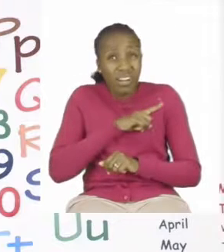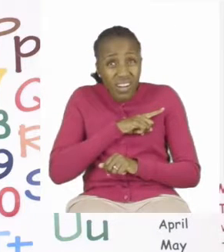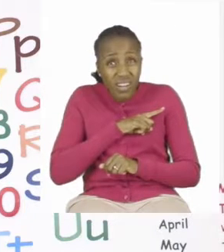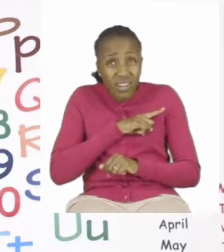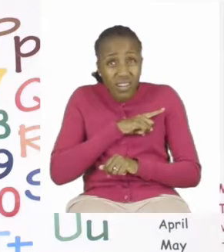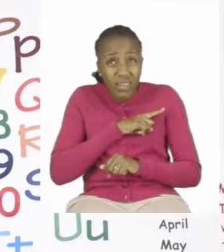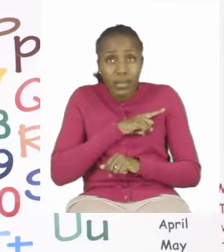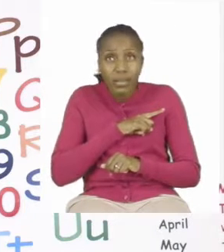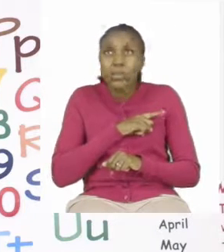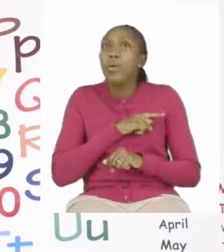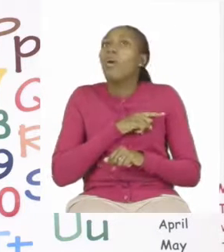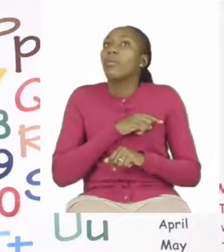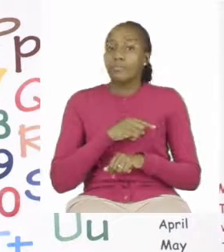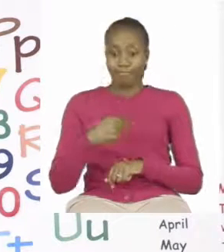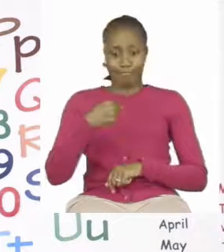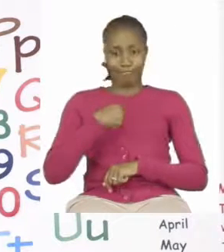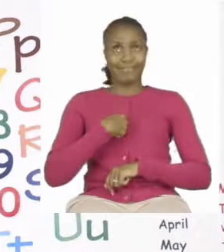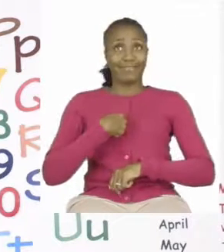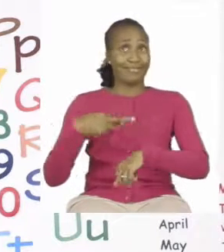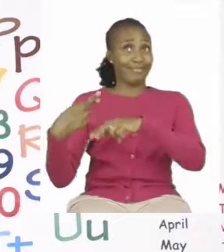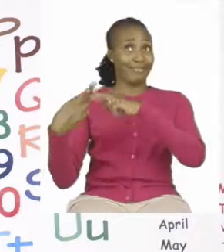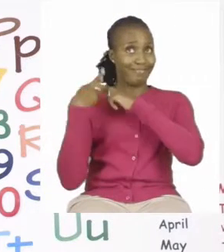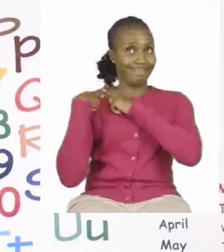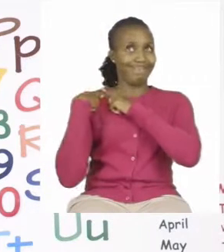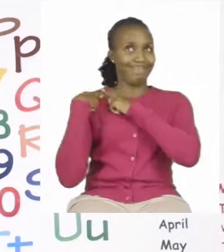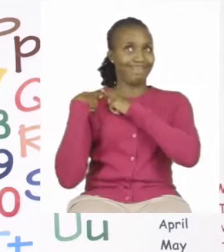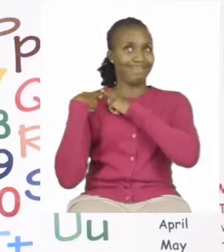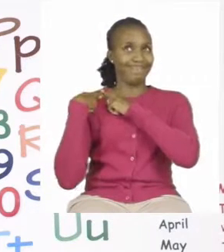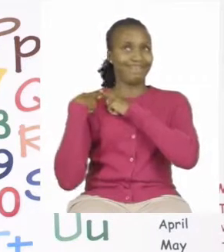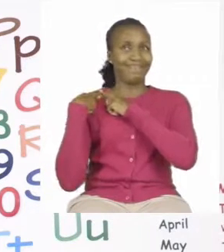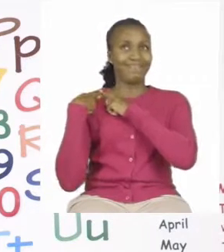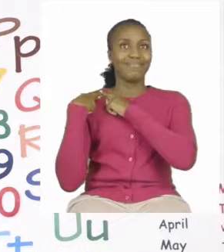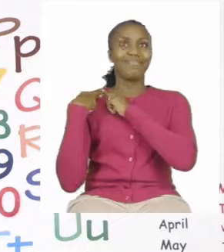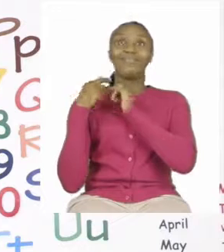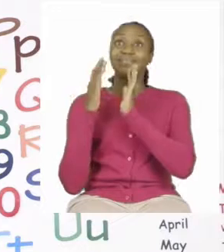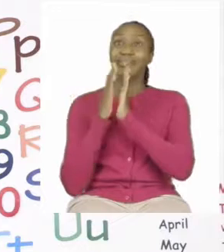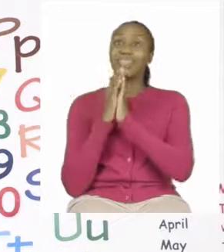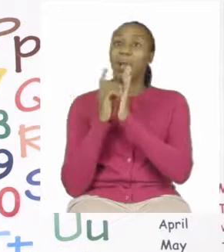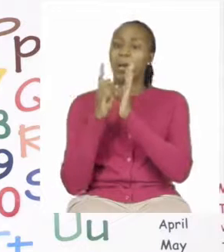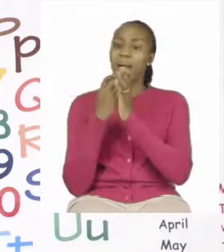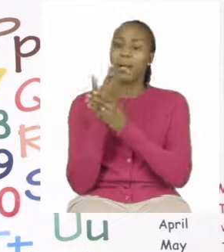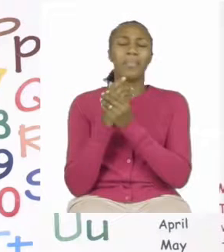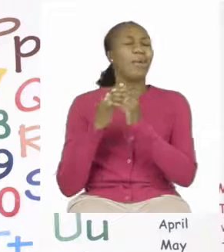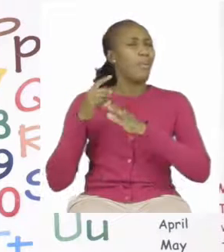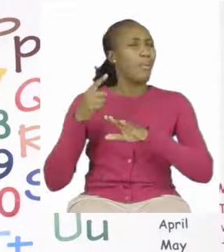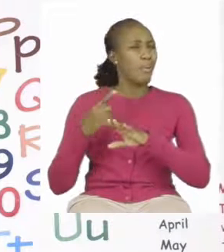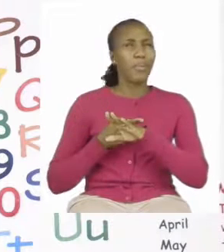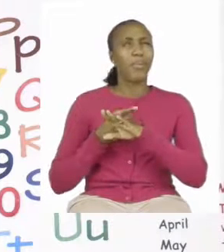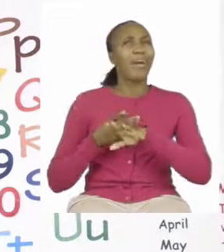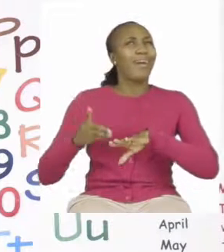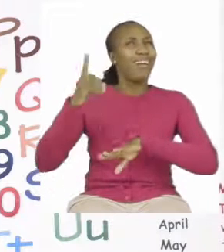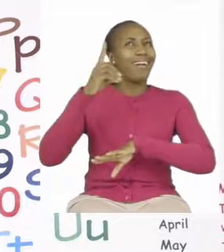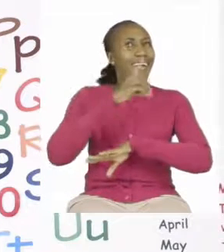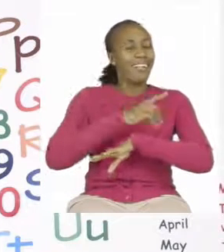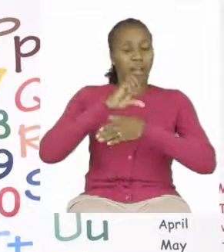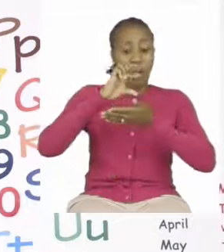world how responsible we are. So sanitize every day so the germs can